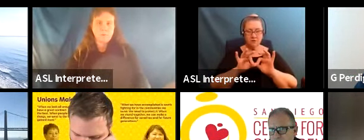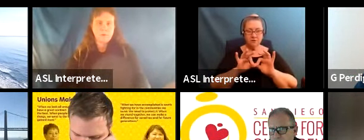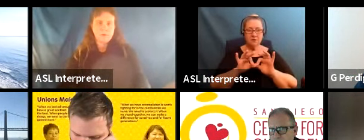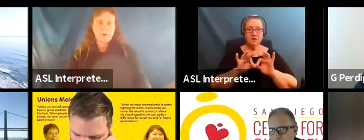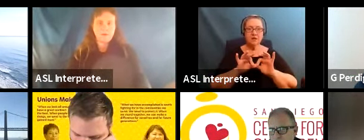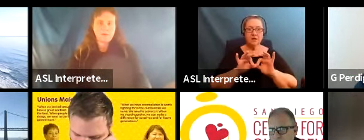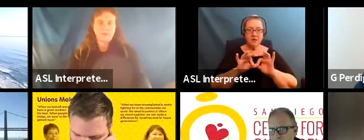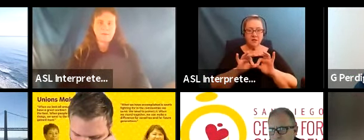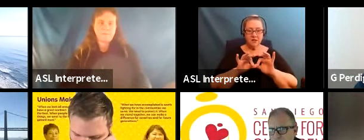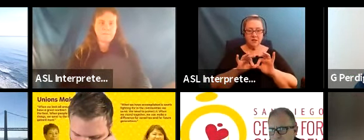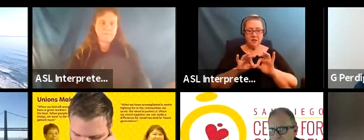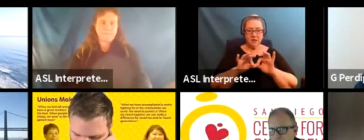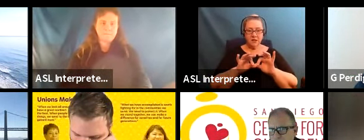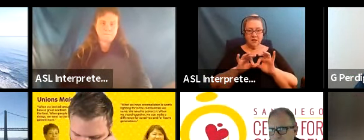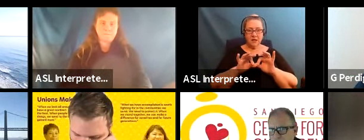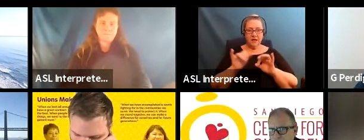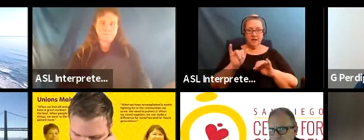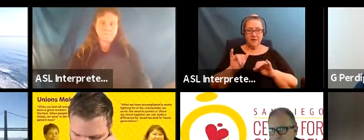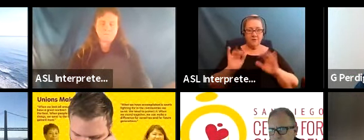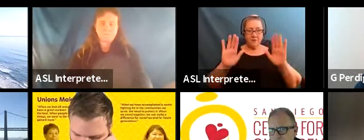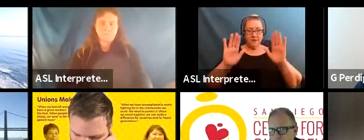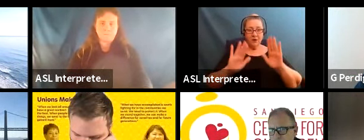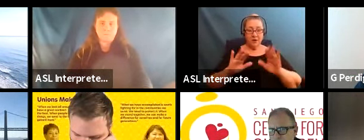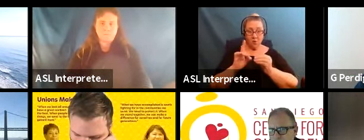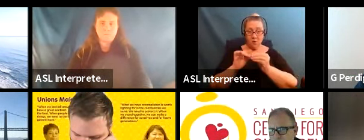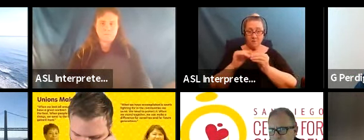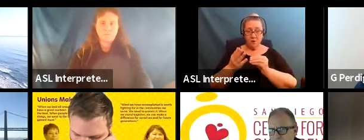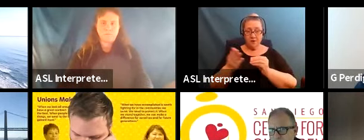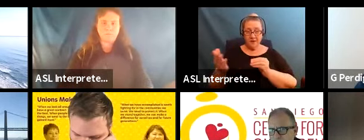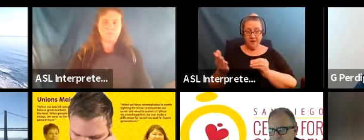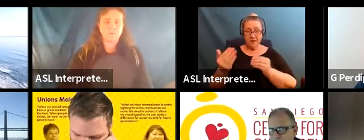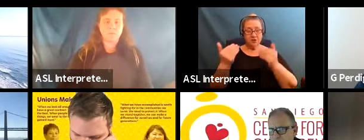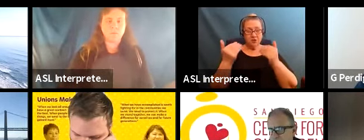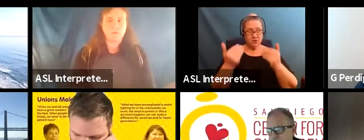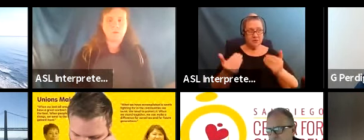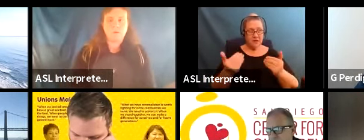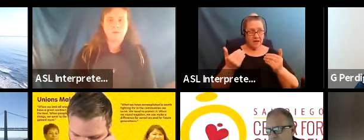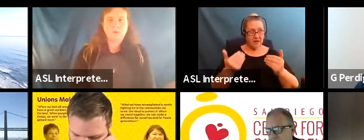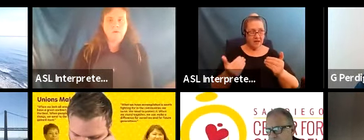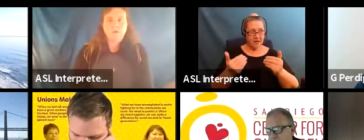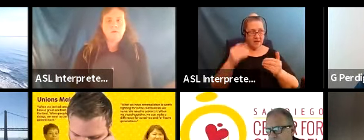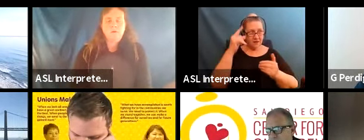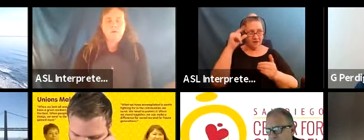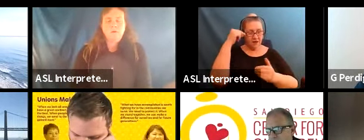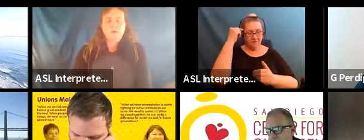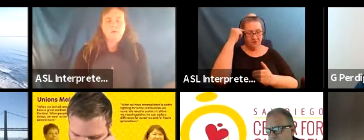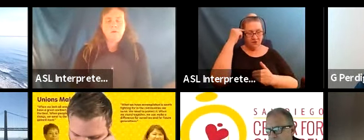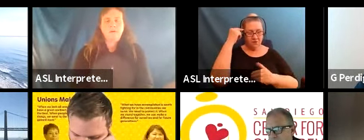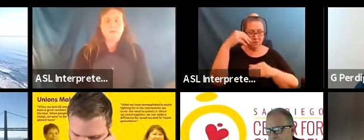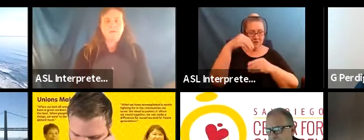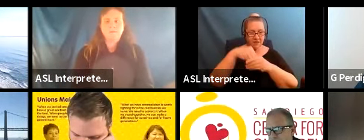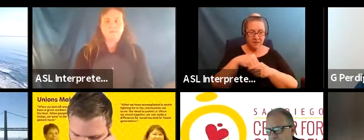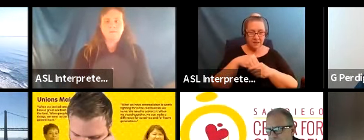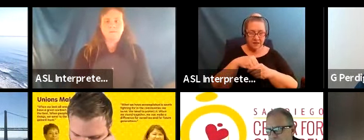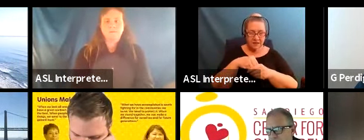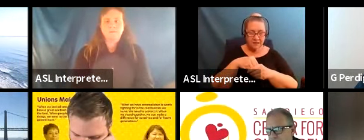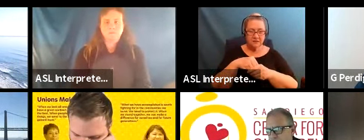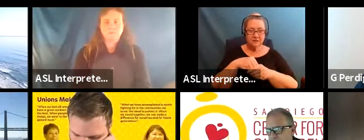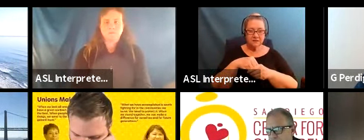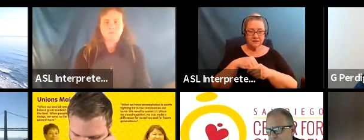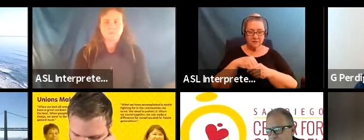forward, and that would be great. I just want to say one more thing. Today, the governor was in Coachella. He was talking and he